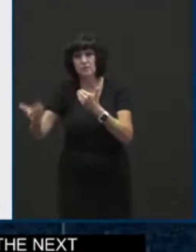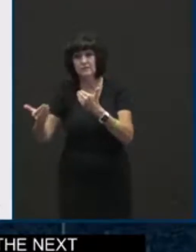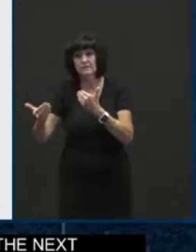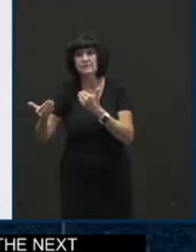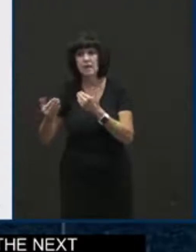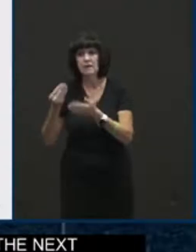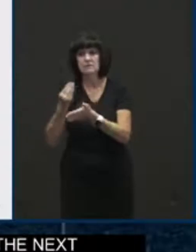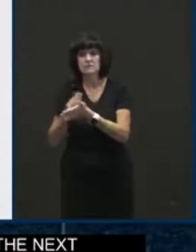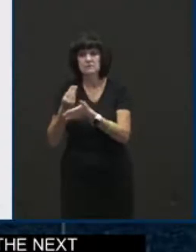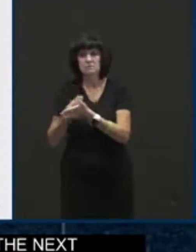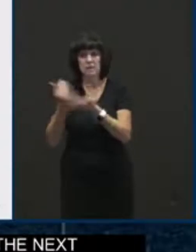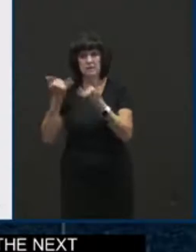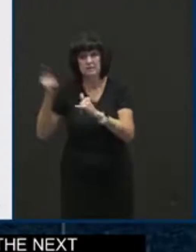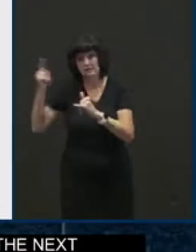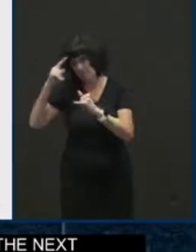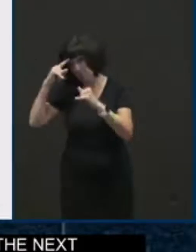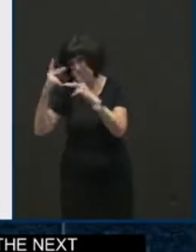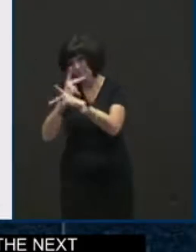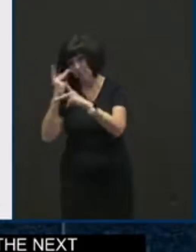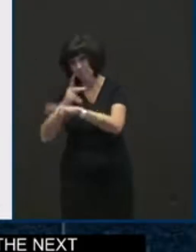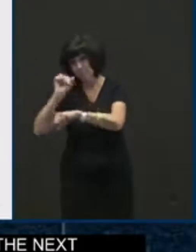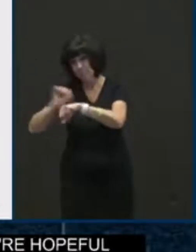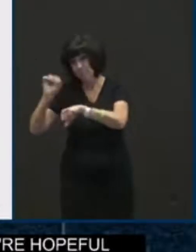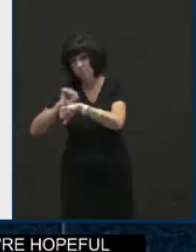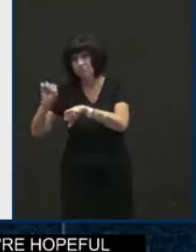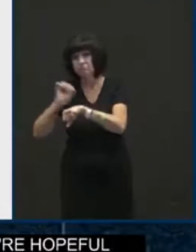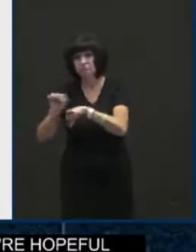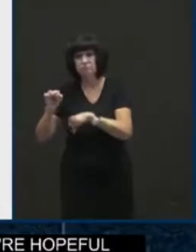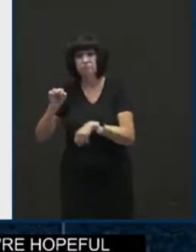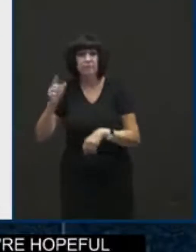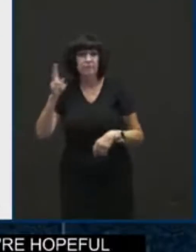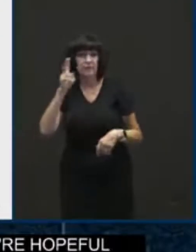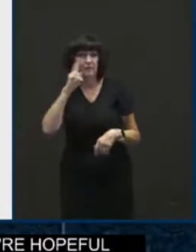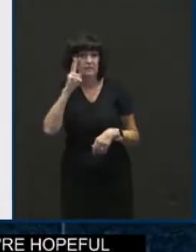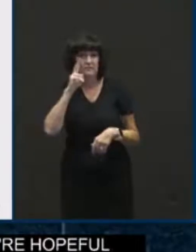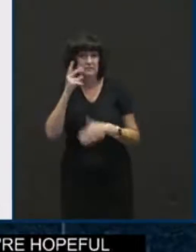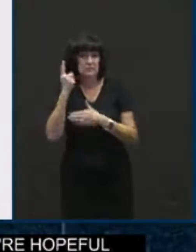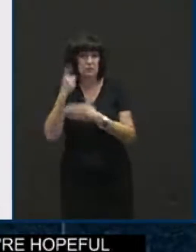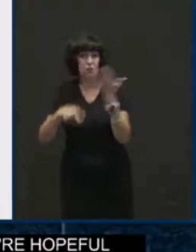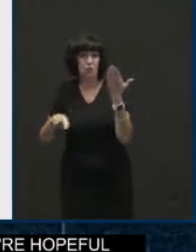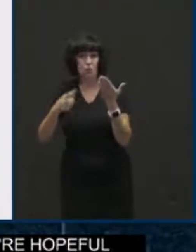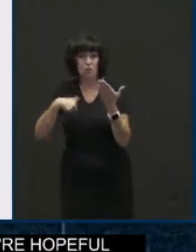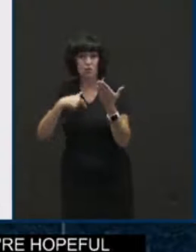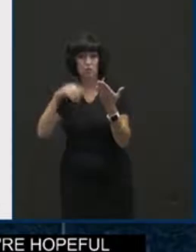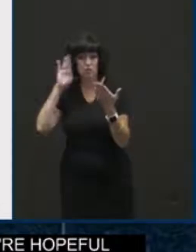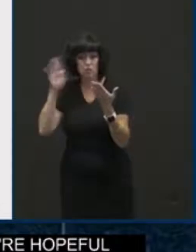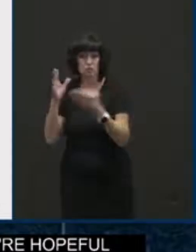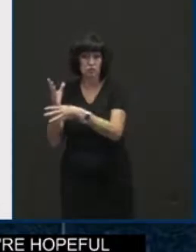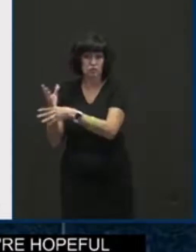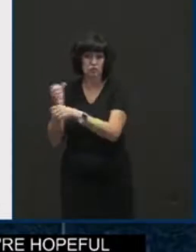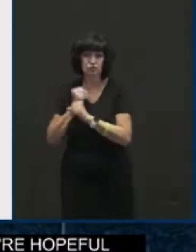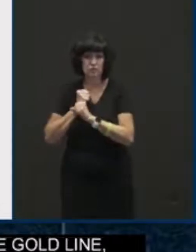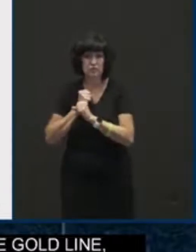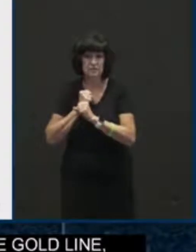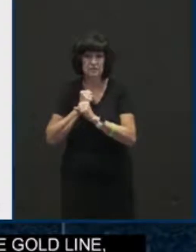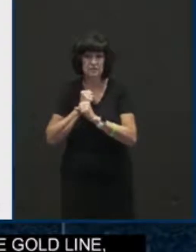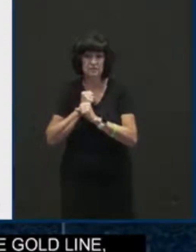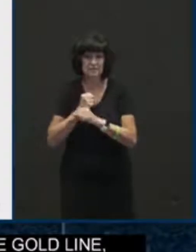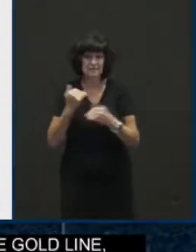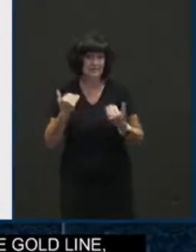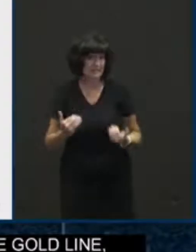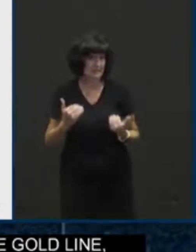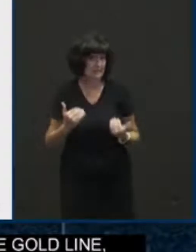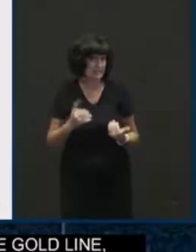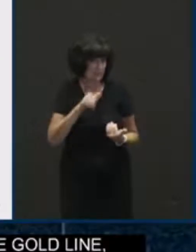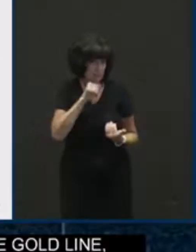that they're able to push something over the goal line, although it looks a little uncertain at the